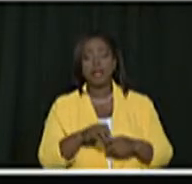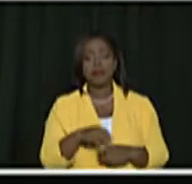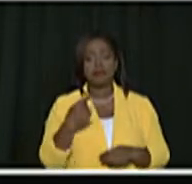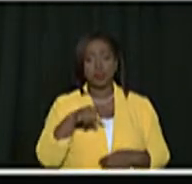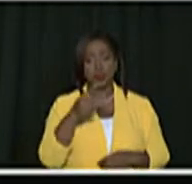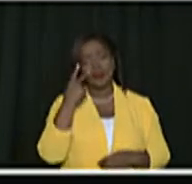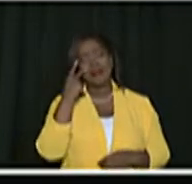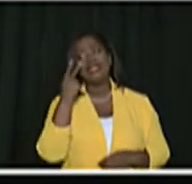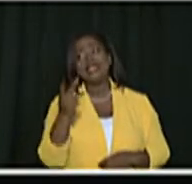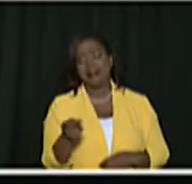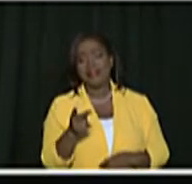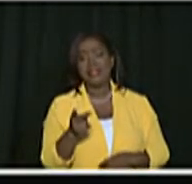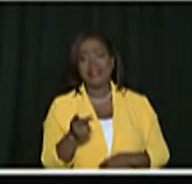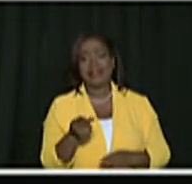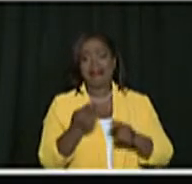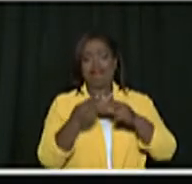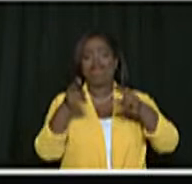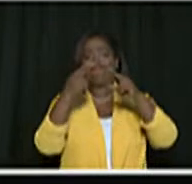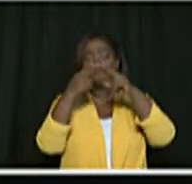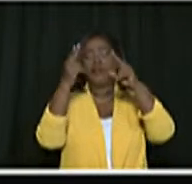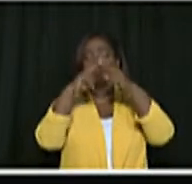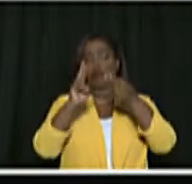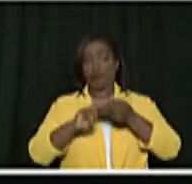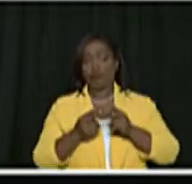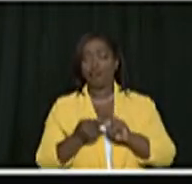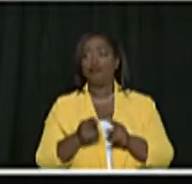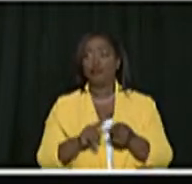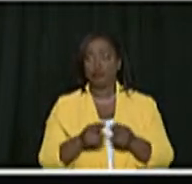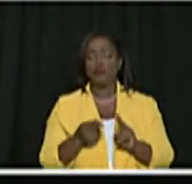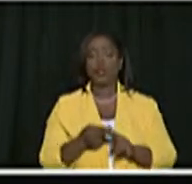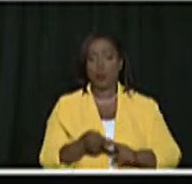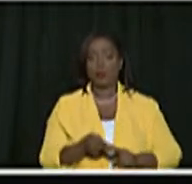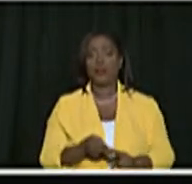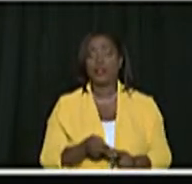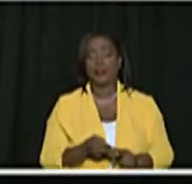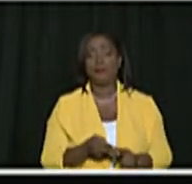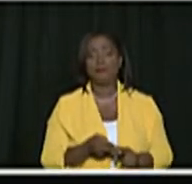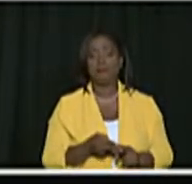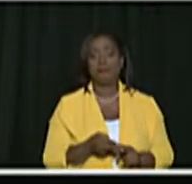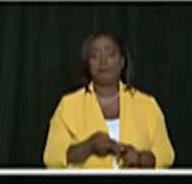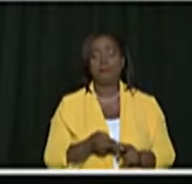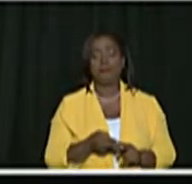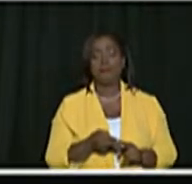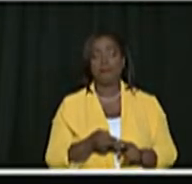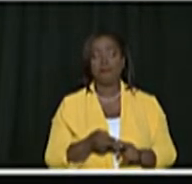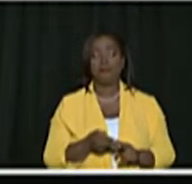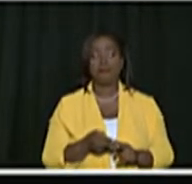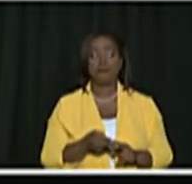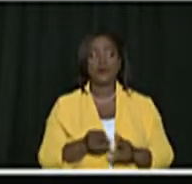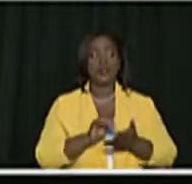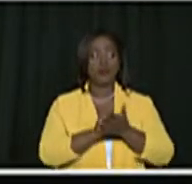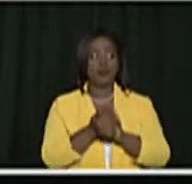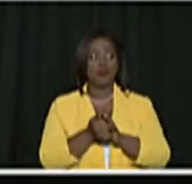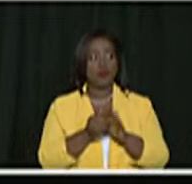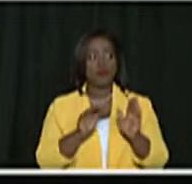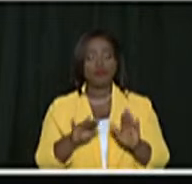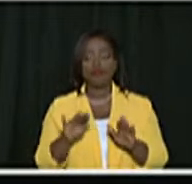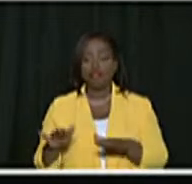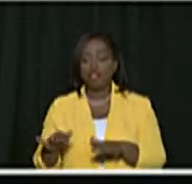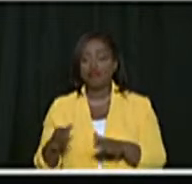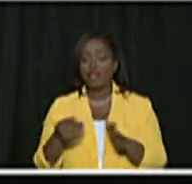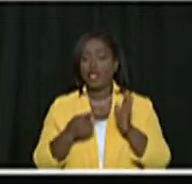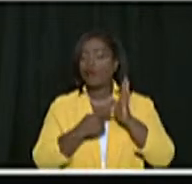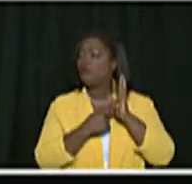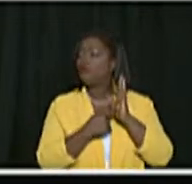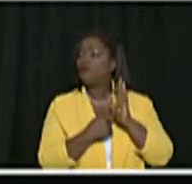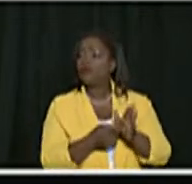a check on some numbers that we have coming out of the NCR, and the children exhibiting behavioral problems